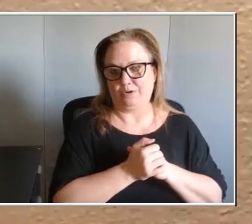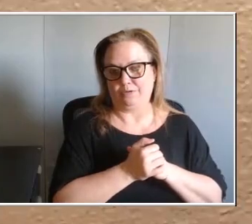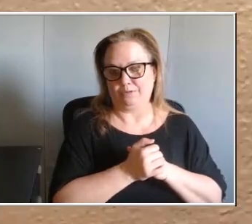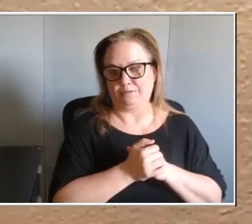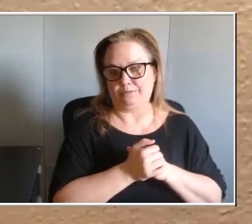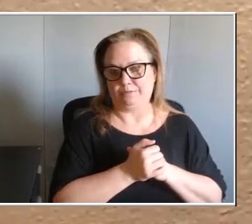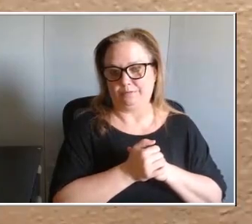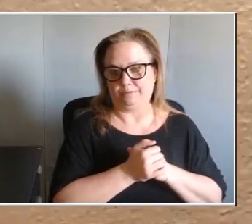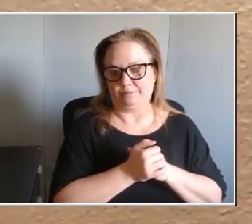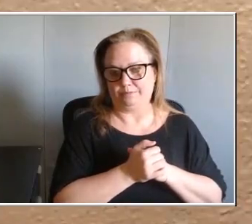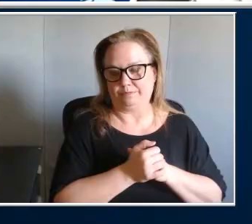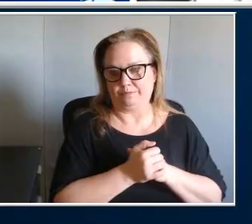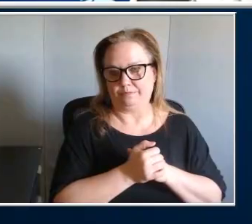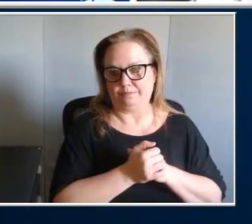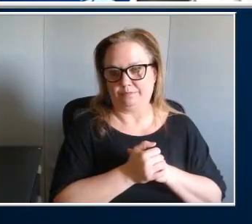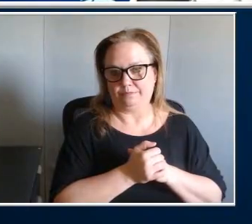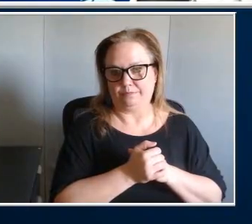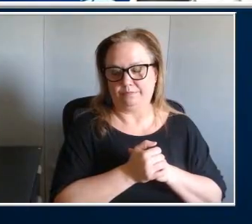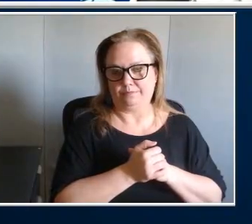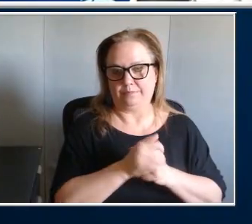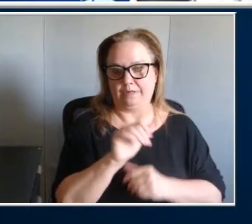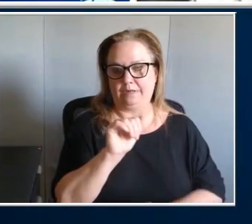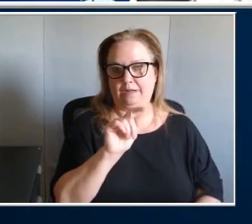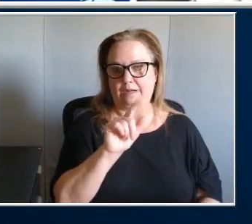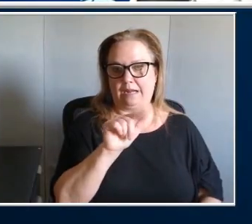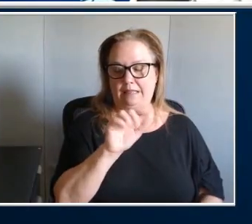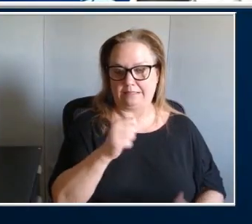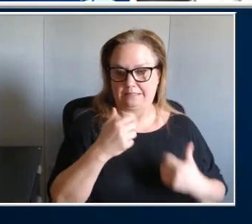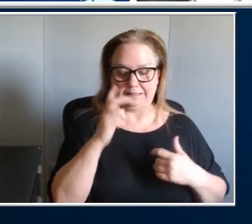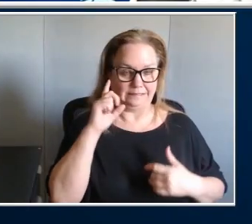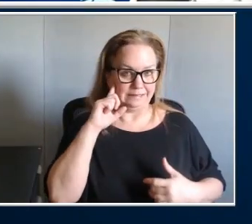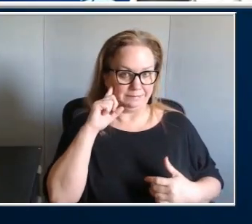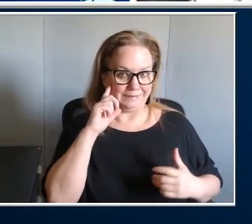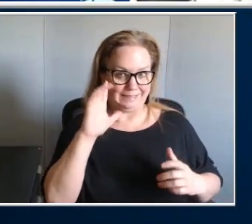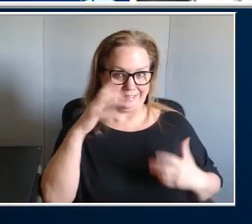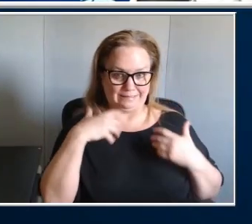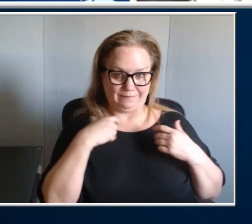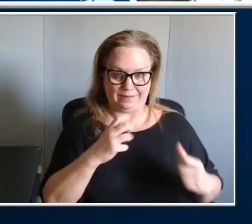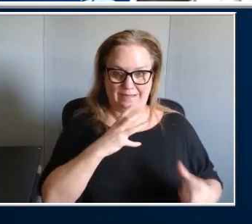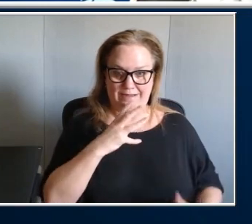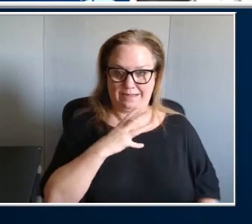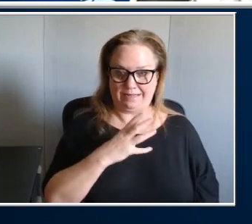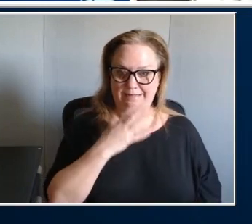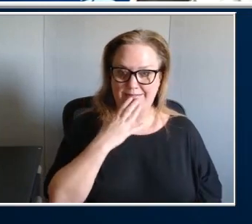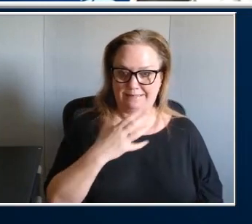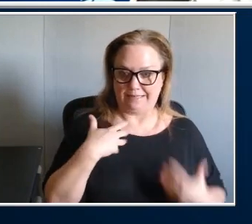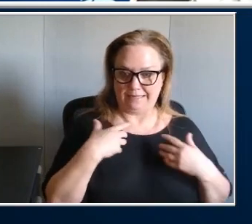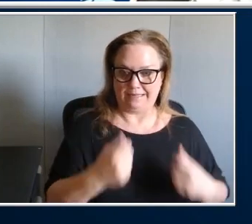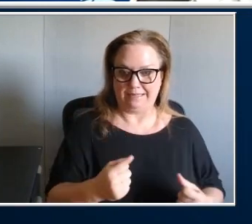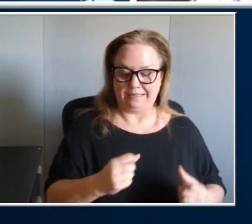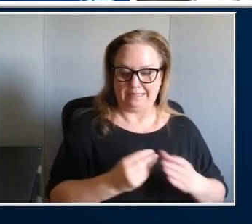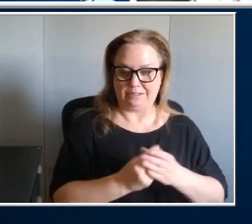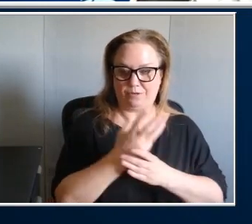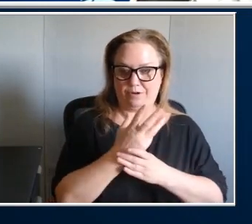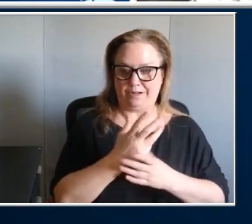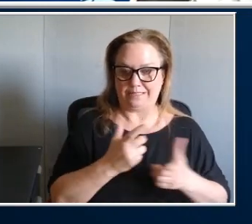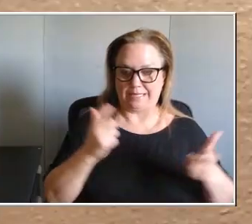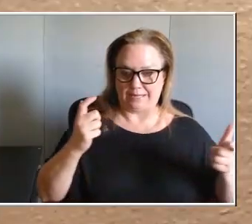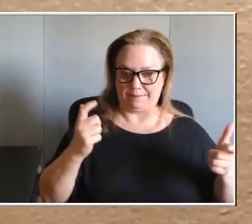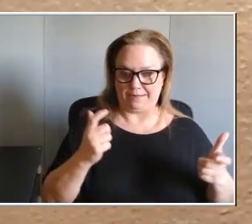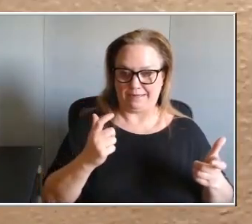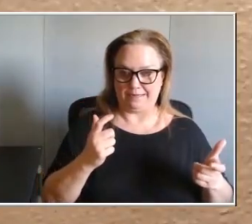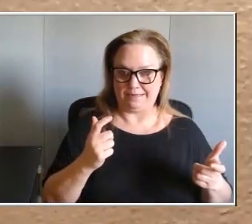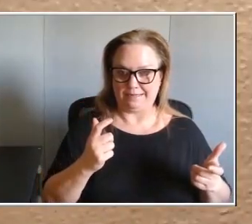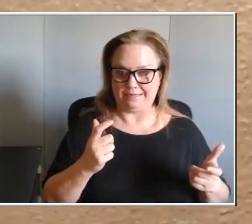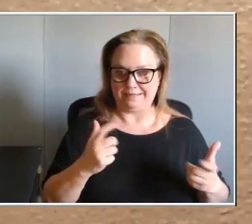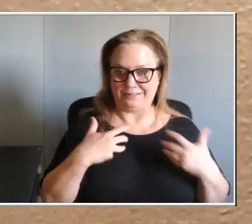So. Good. And Atlas is doing well, it sounds like. He's doing really well. He's growing. He's getting big, and